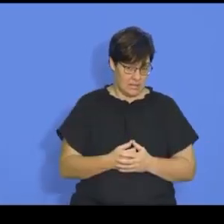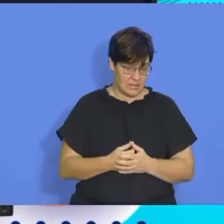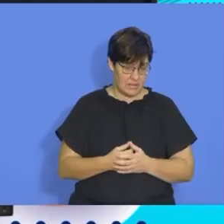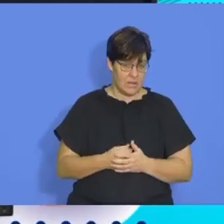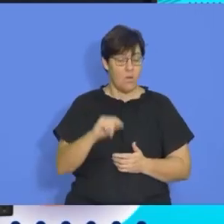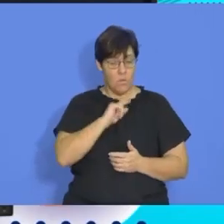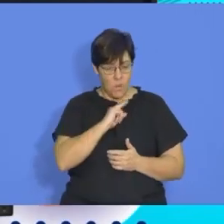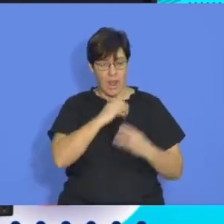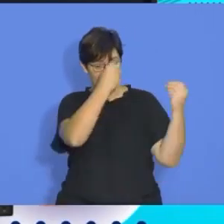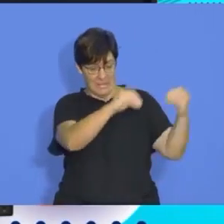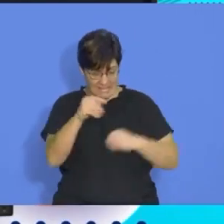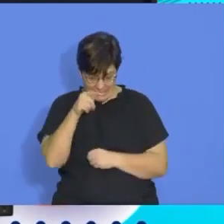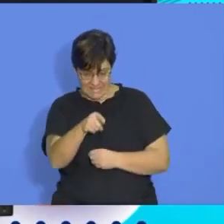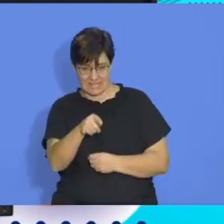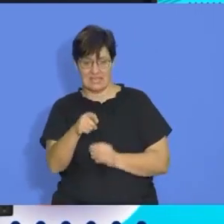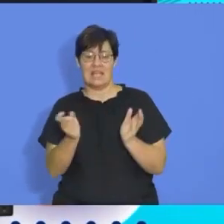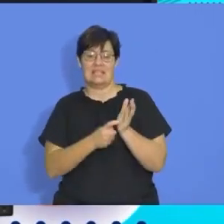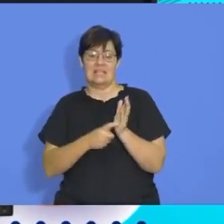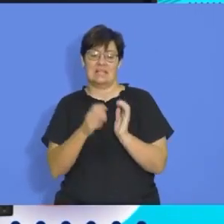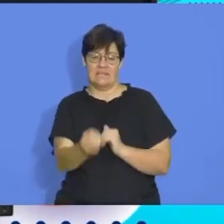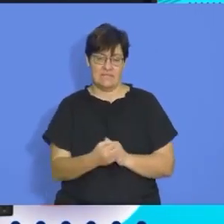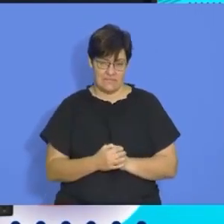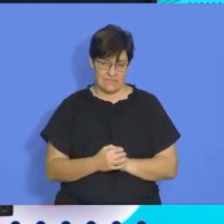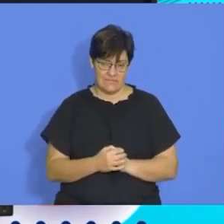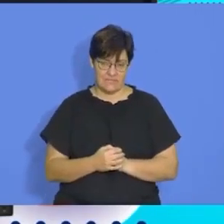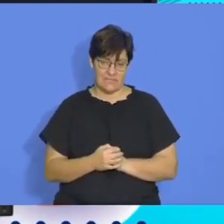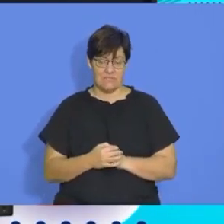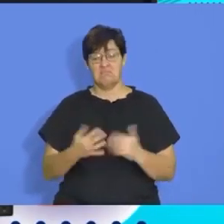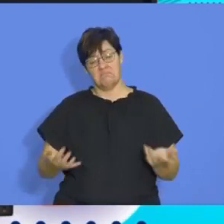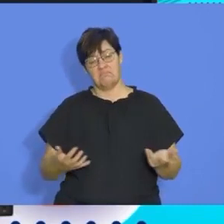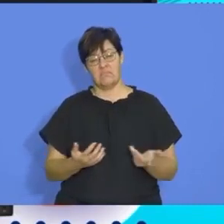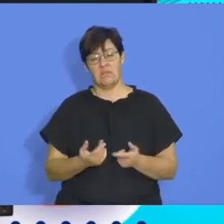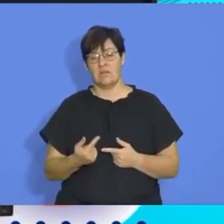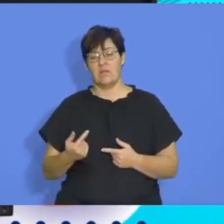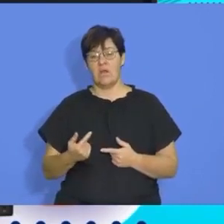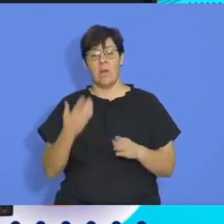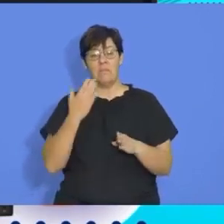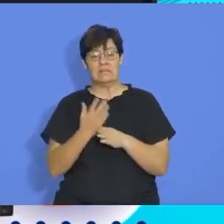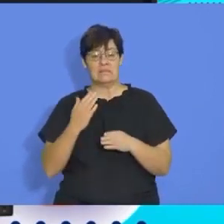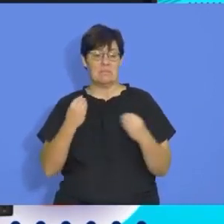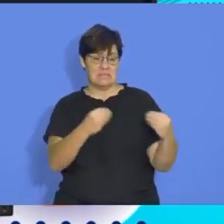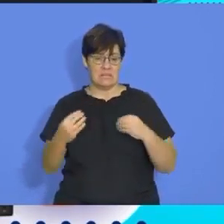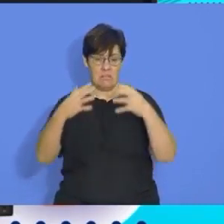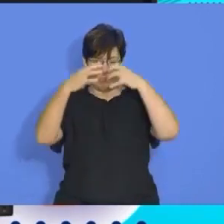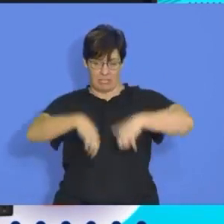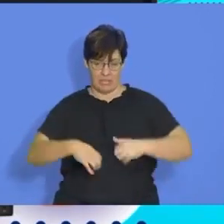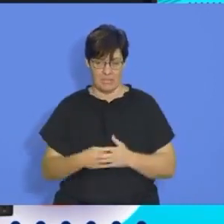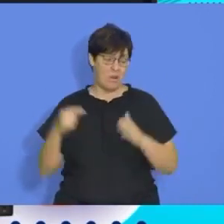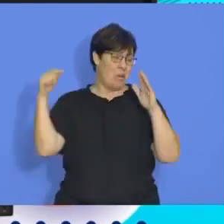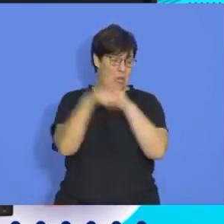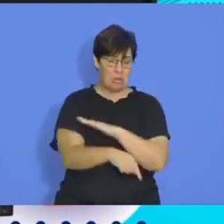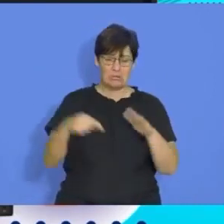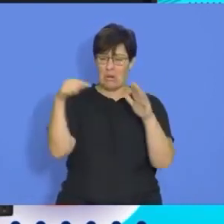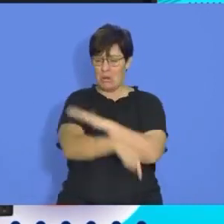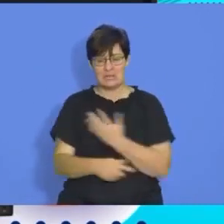to liabilities of the business. And if, for example, the business doesn't work out, there's